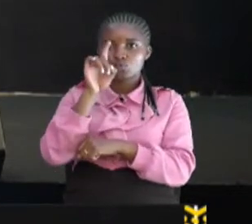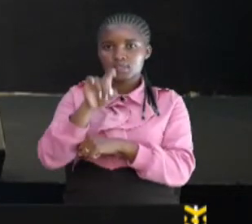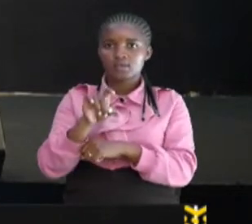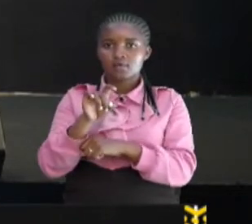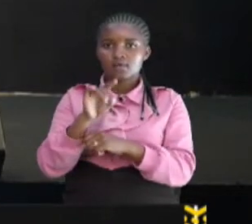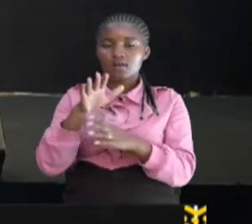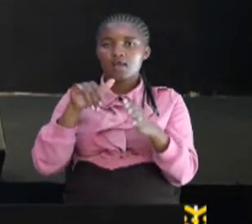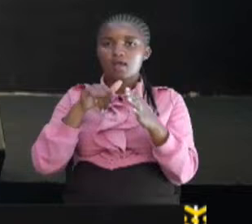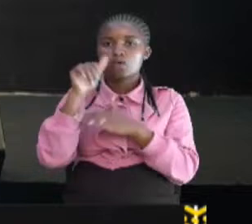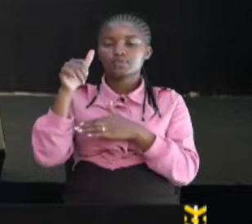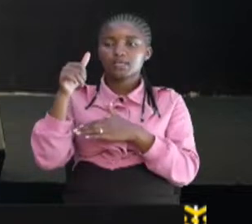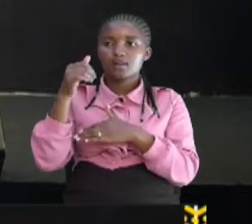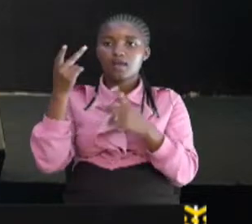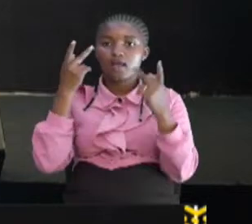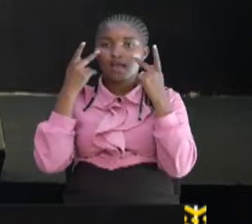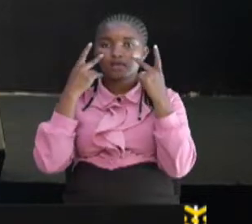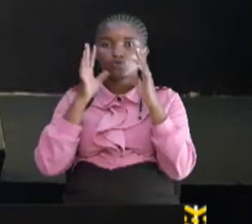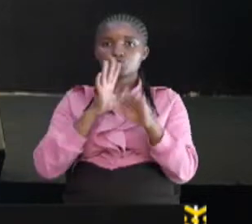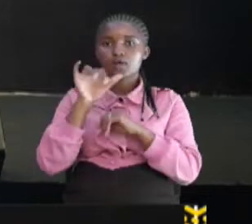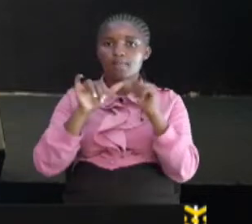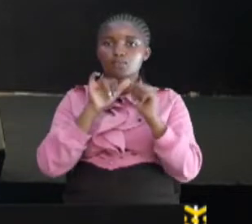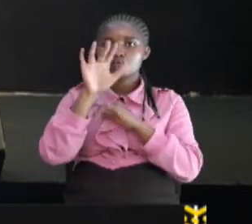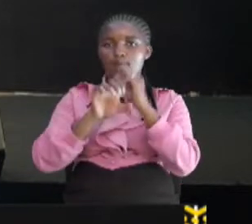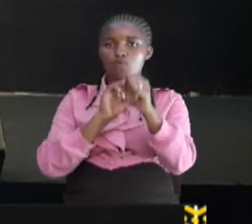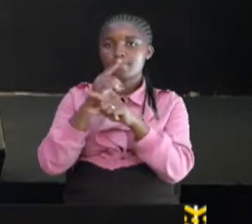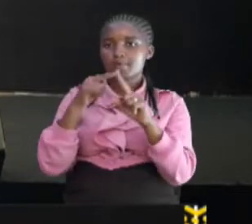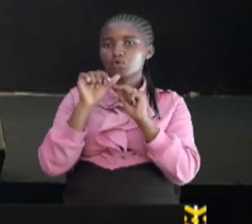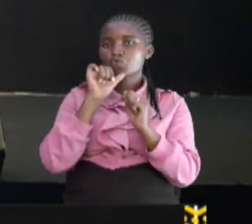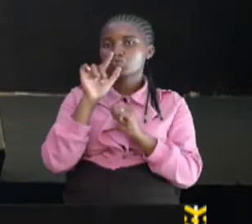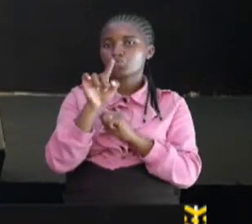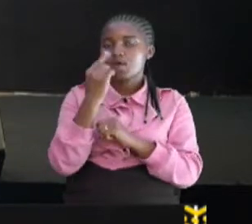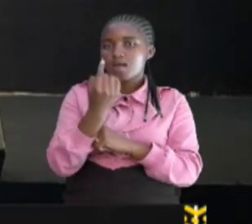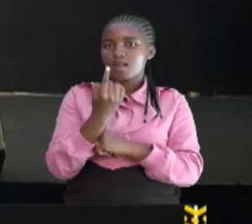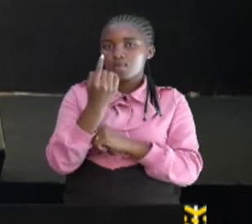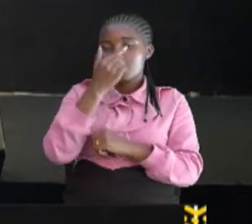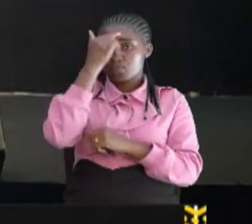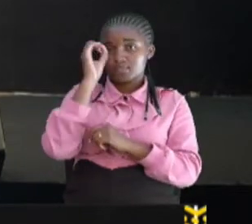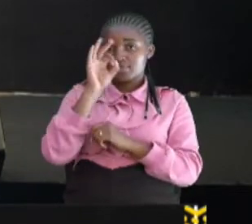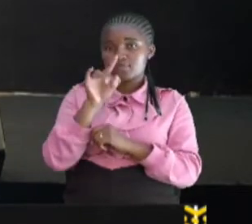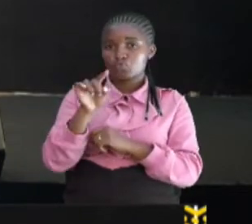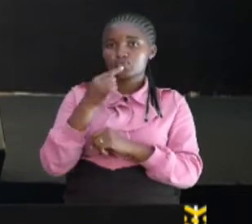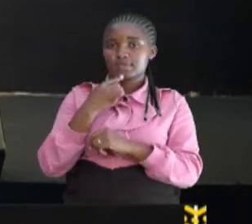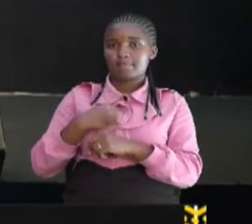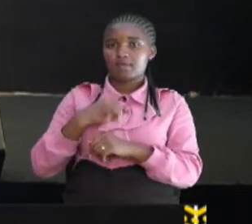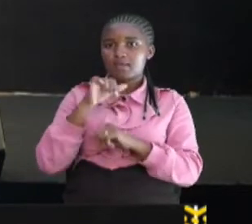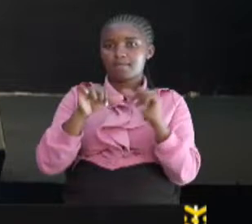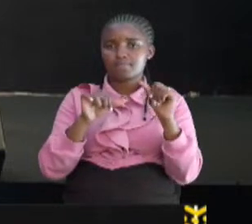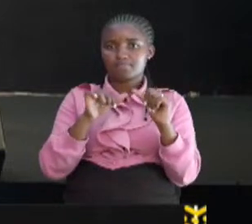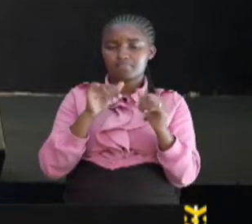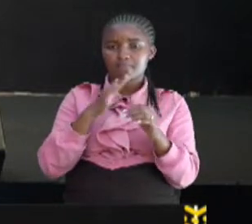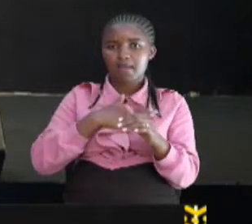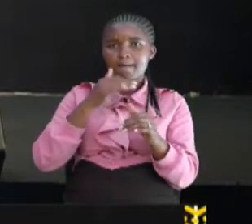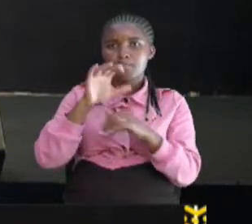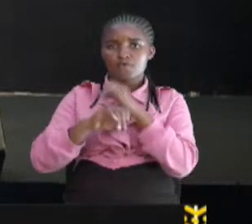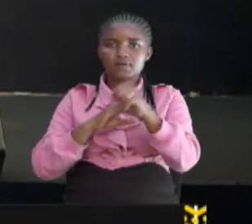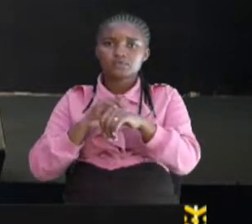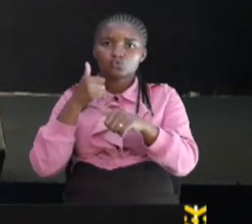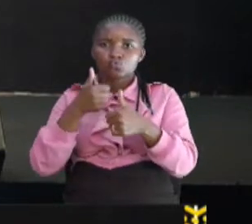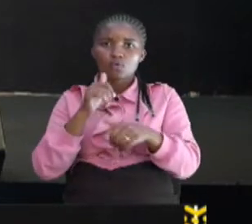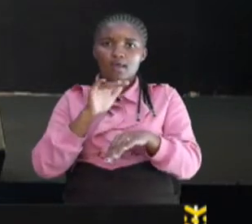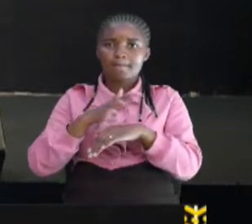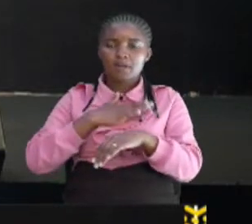an outside eye to actually talk about your movie and not you alone. Because if it's you telling me my movie is